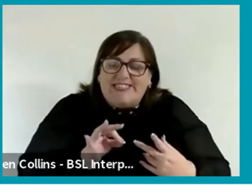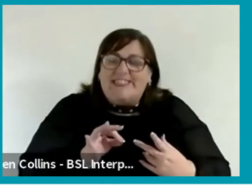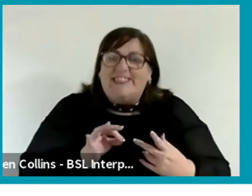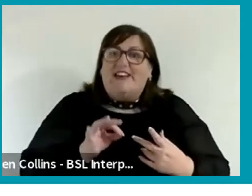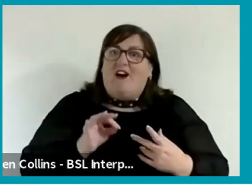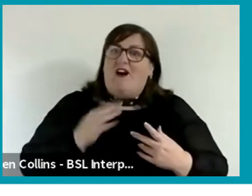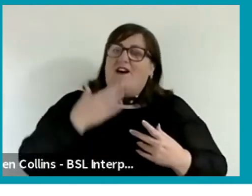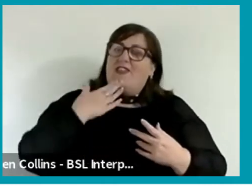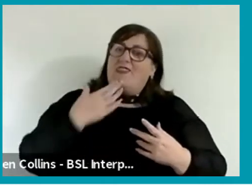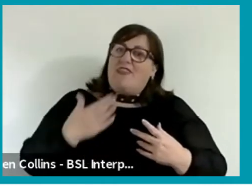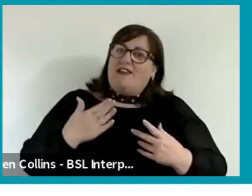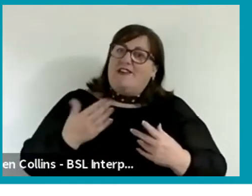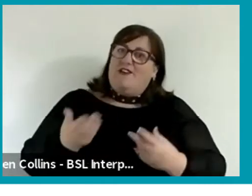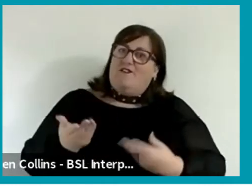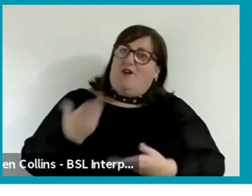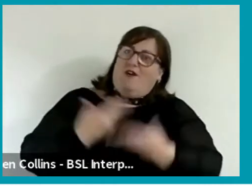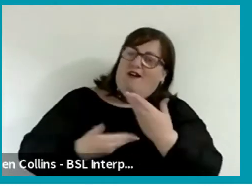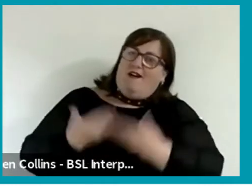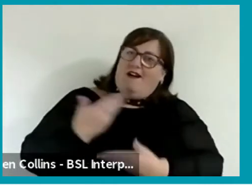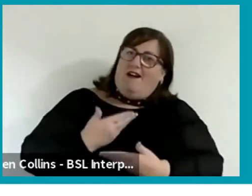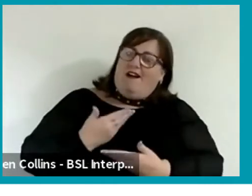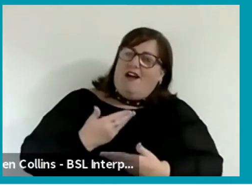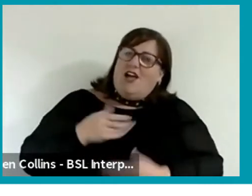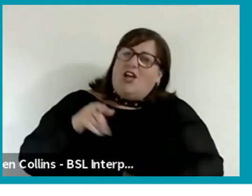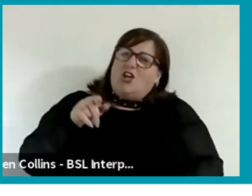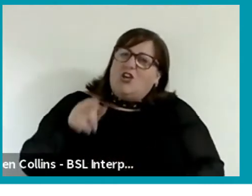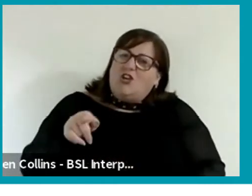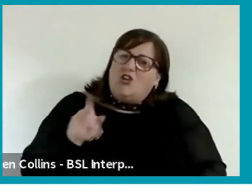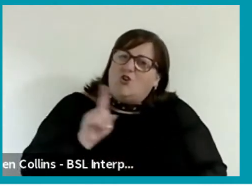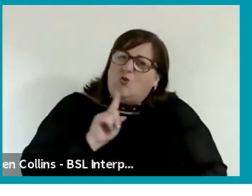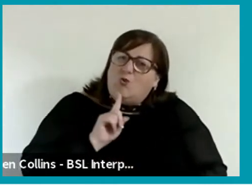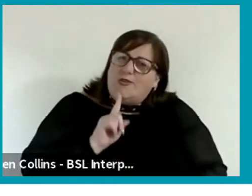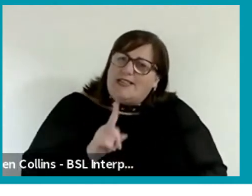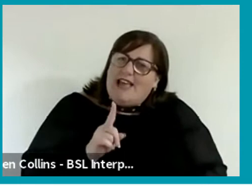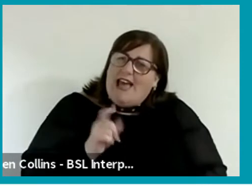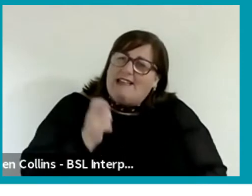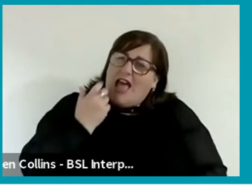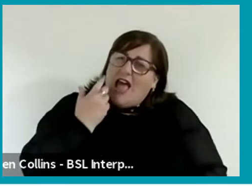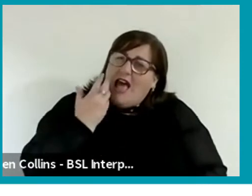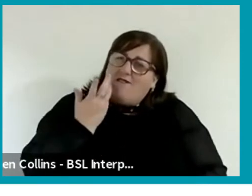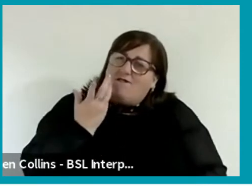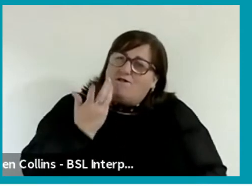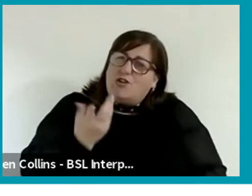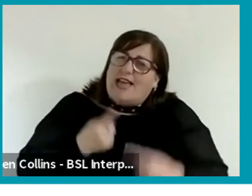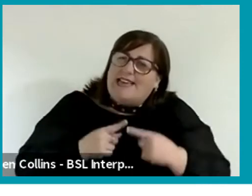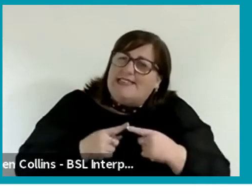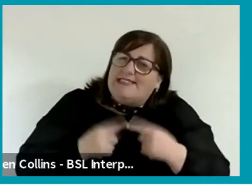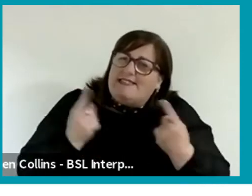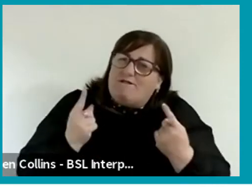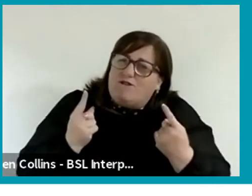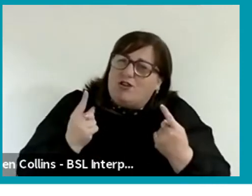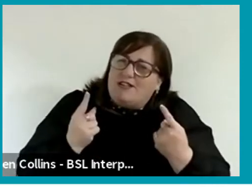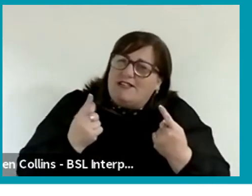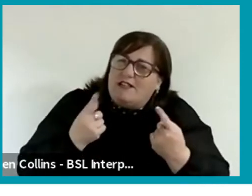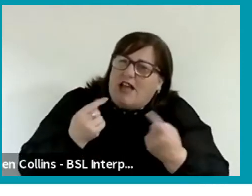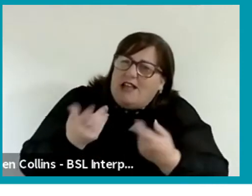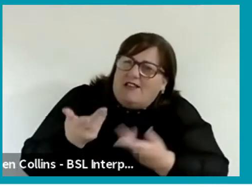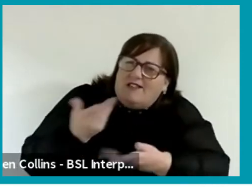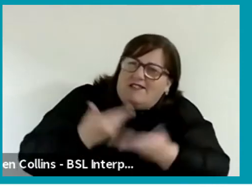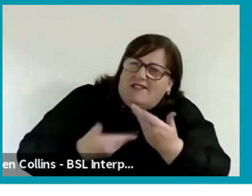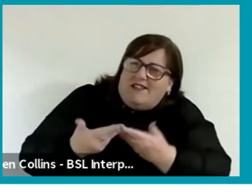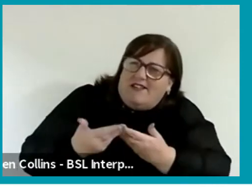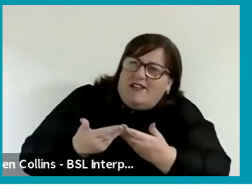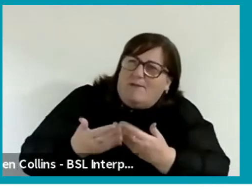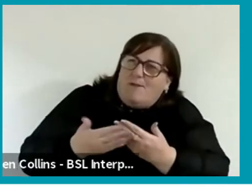Thank you very much for sharing that. You did say no day is the same, but can you give us just a little more insight on maybe what